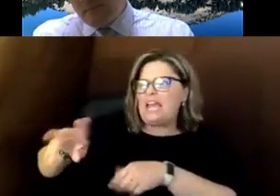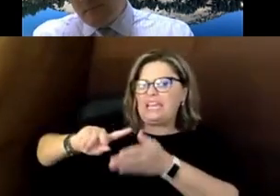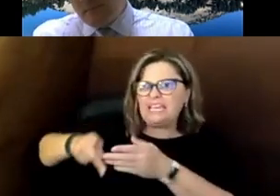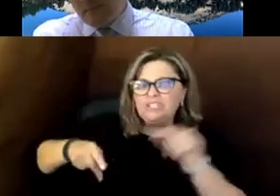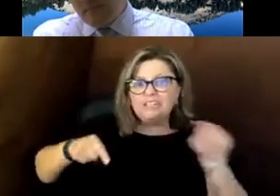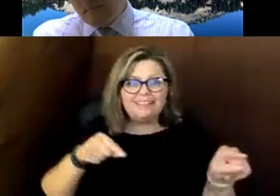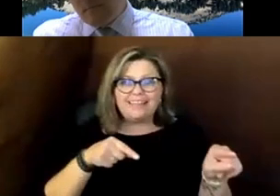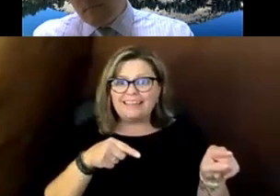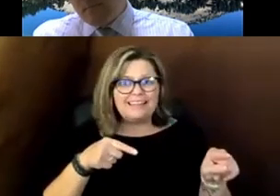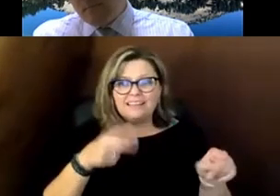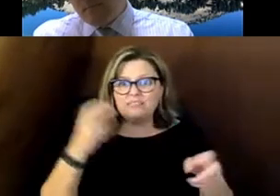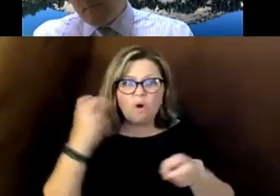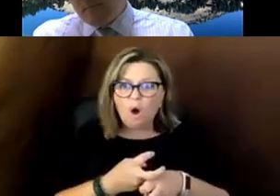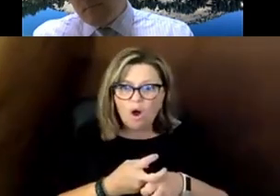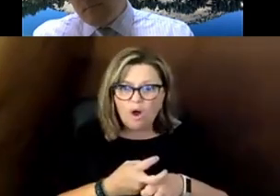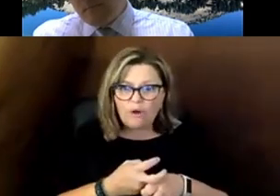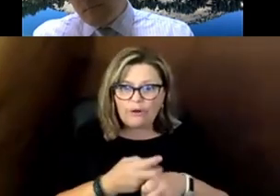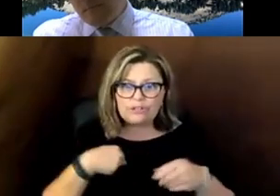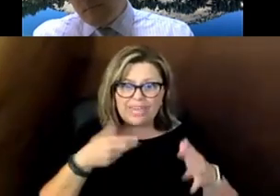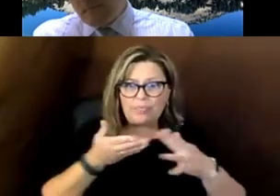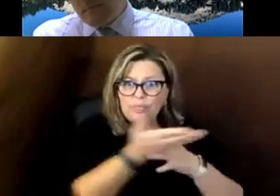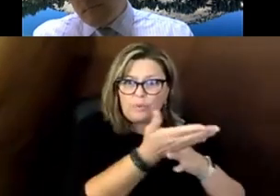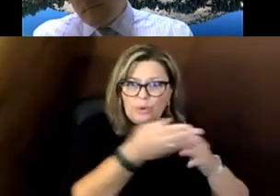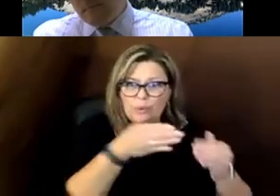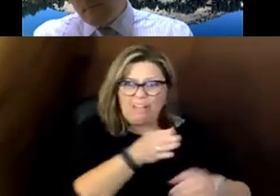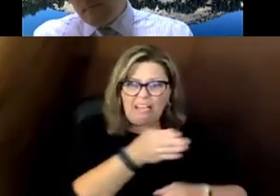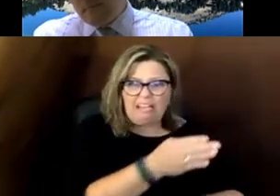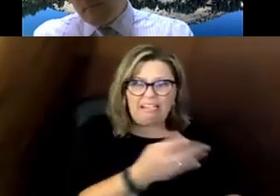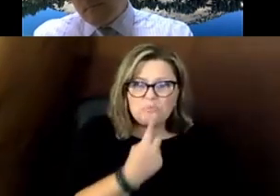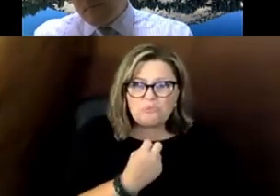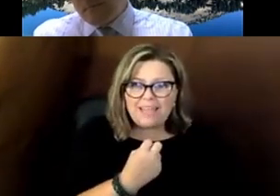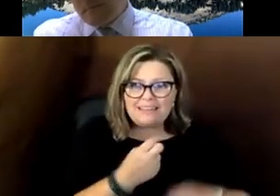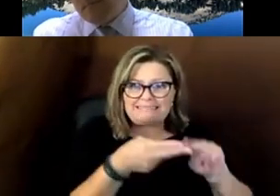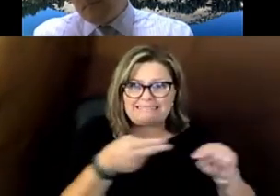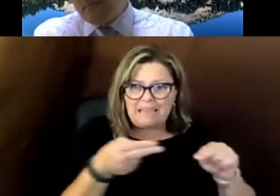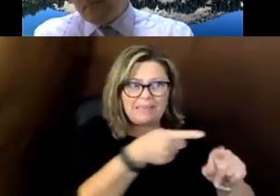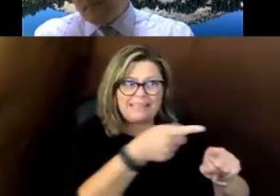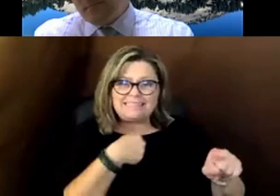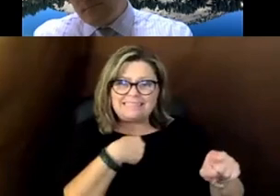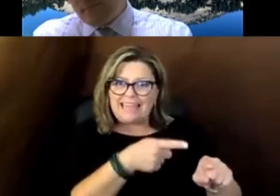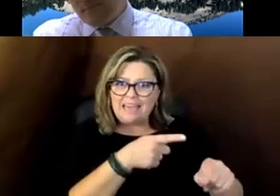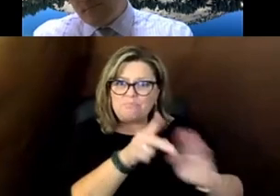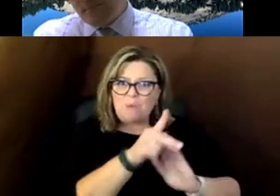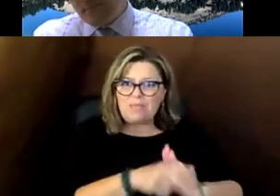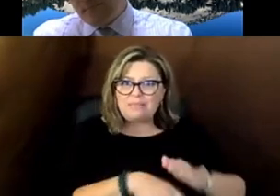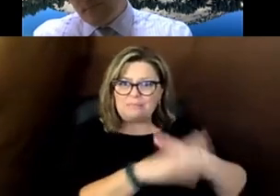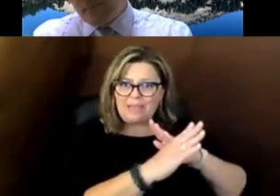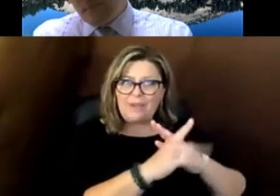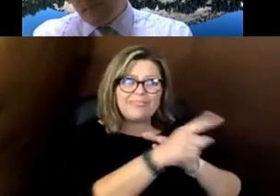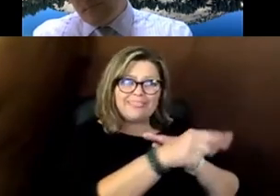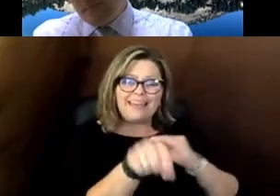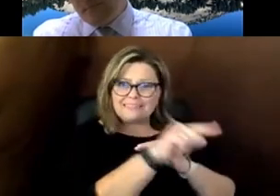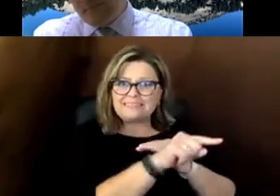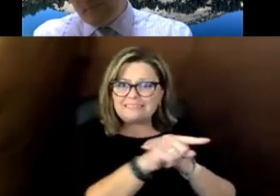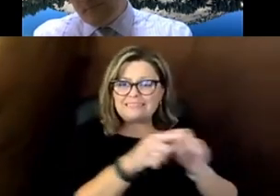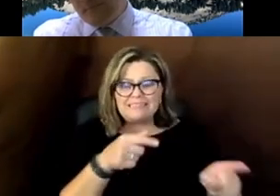those particular services. I think that's what's getting in our way, because there are a lot of folks, as